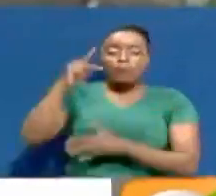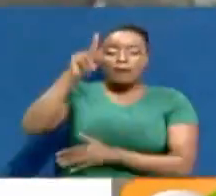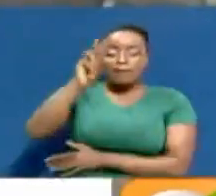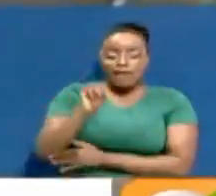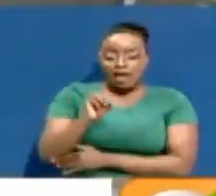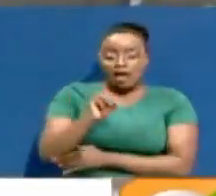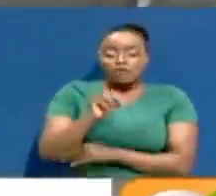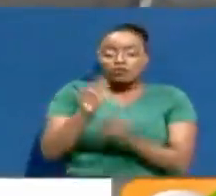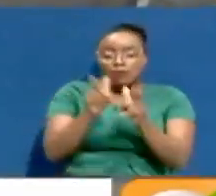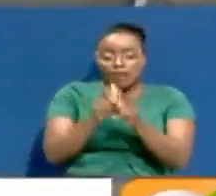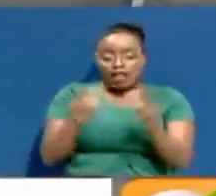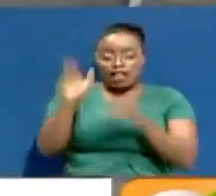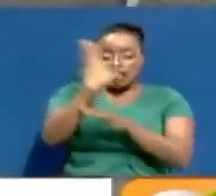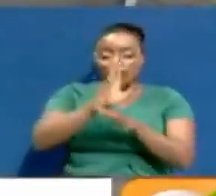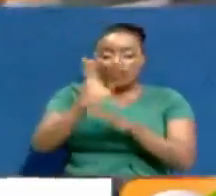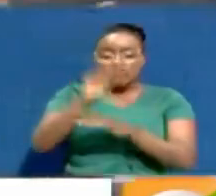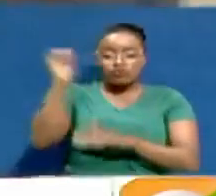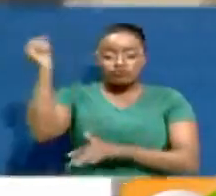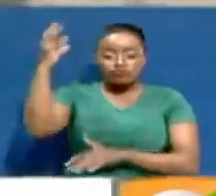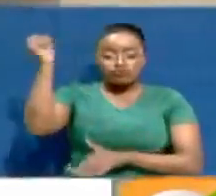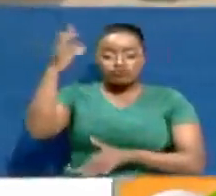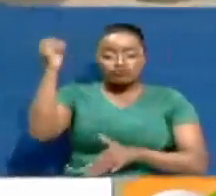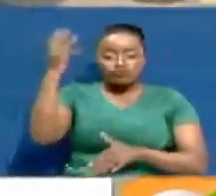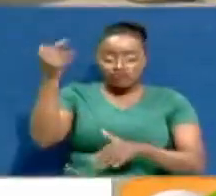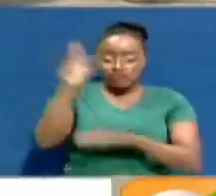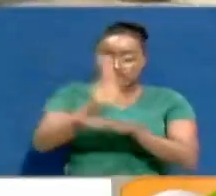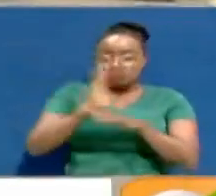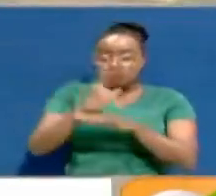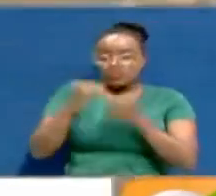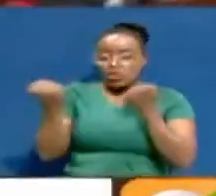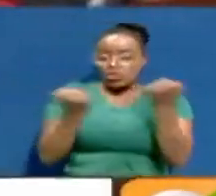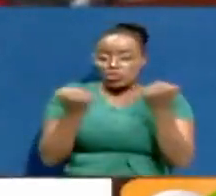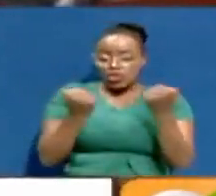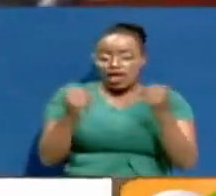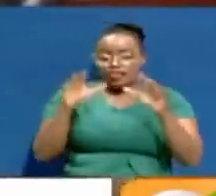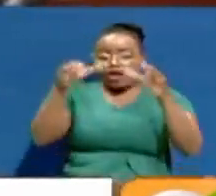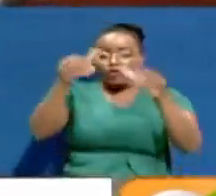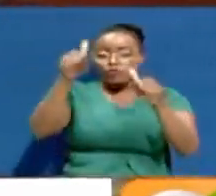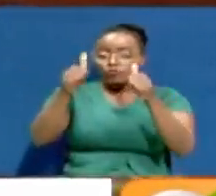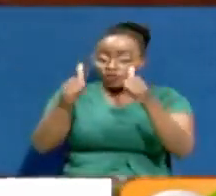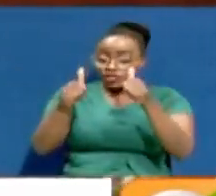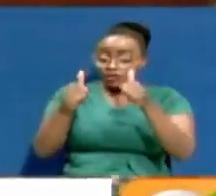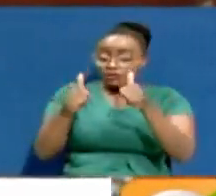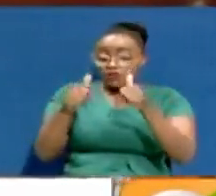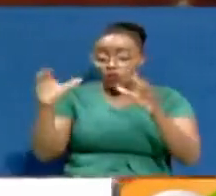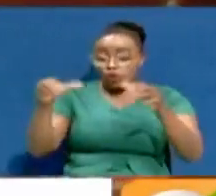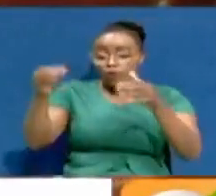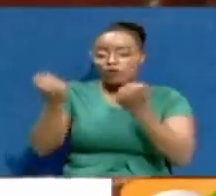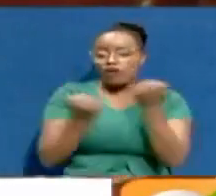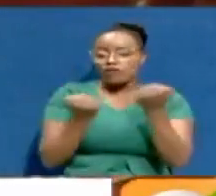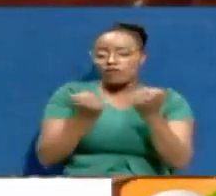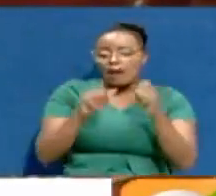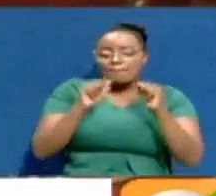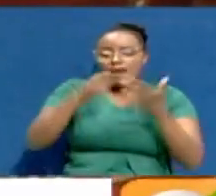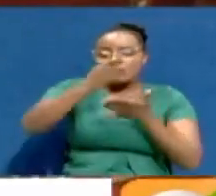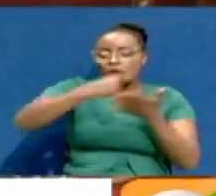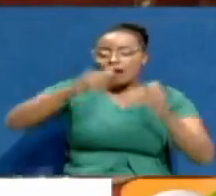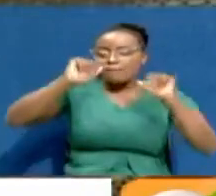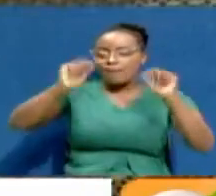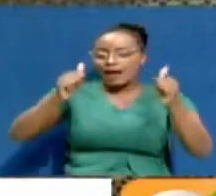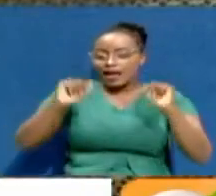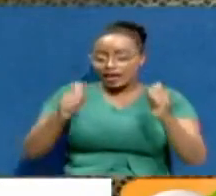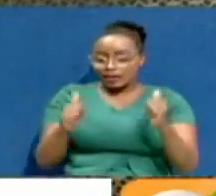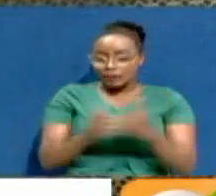ministers to be allowed to use sirens on their motorcades and processions. The bill is yet to be assented to,